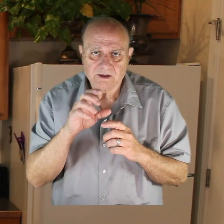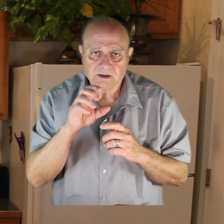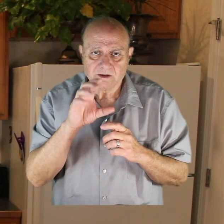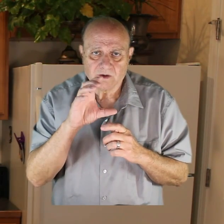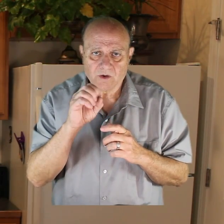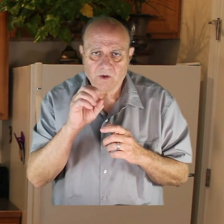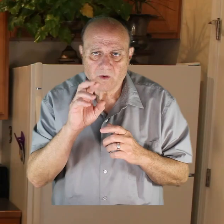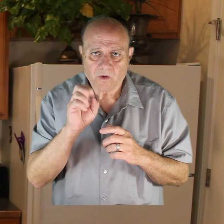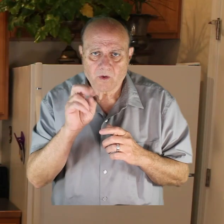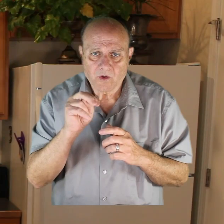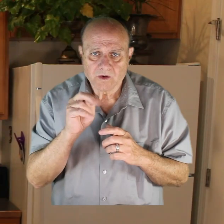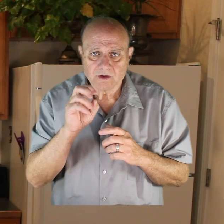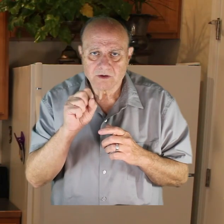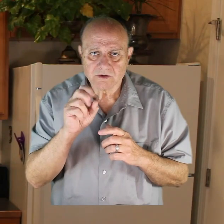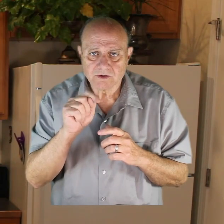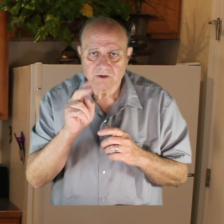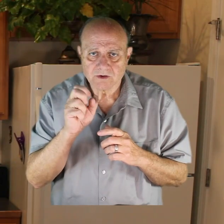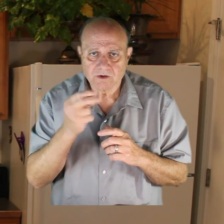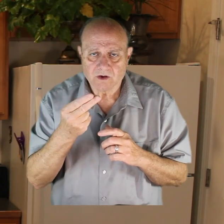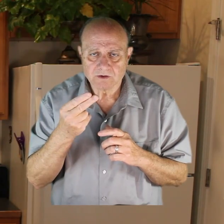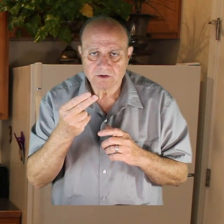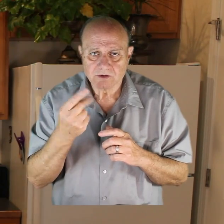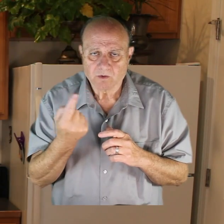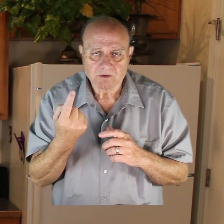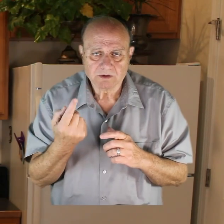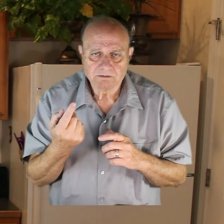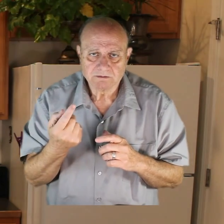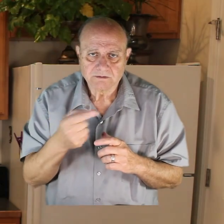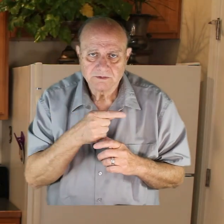that. I'm going to add the potato now.